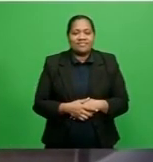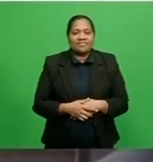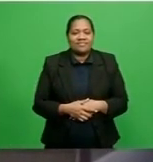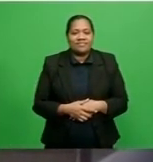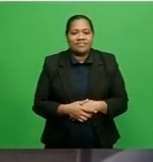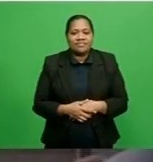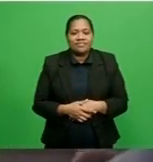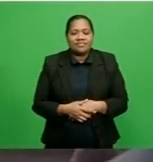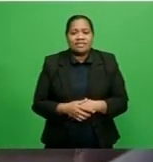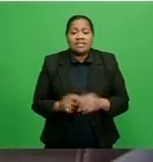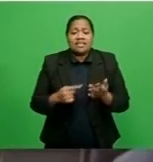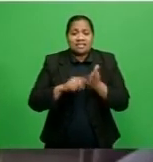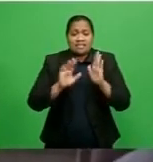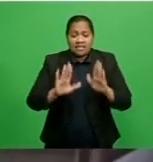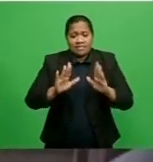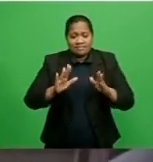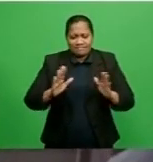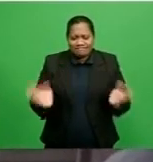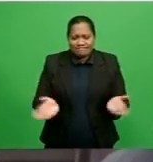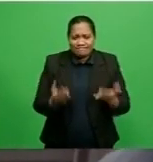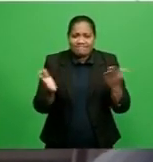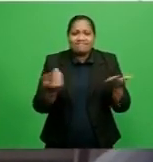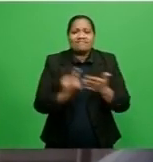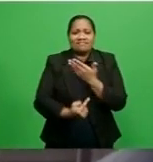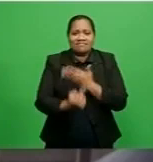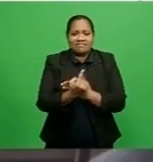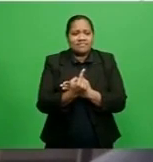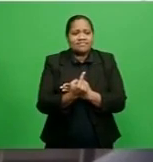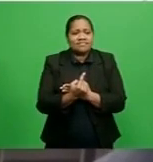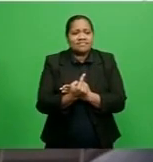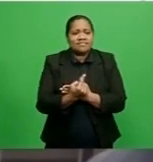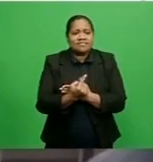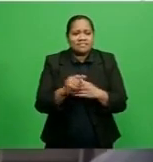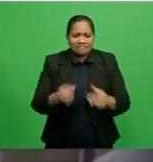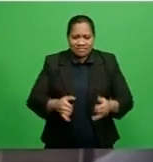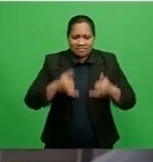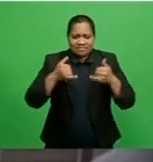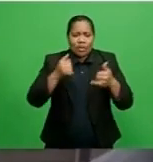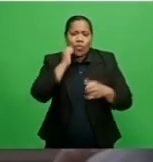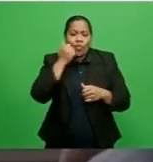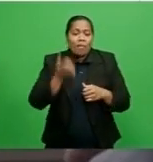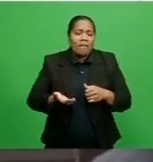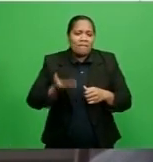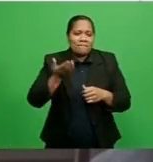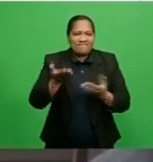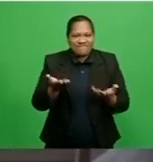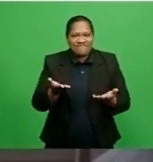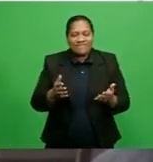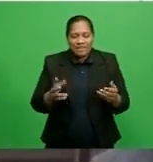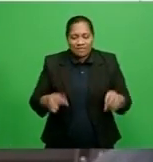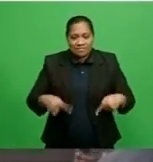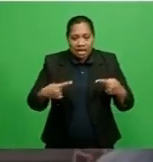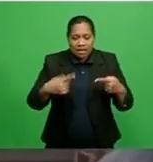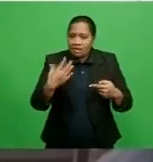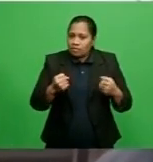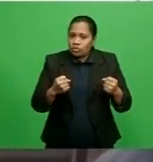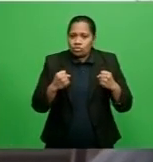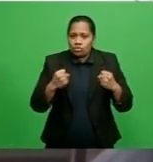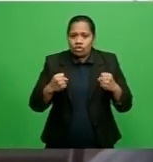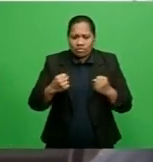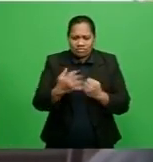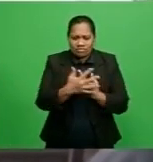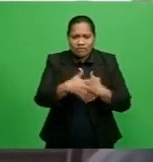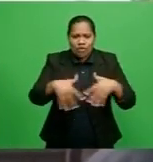played a pre-Skipper Cup warm-up match. They have a very strong forward. As I've